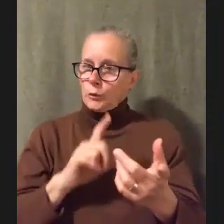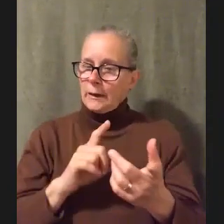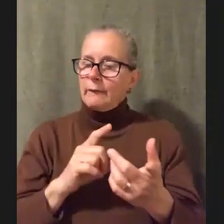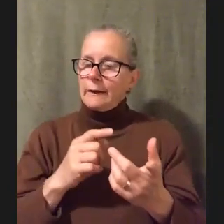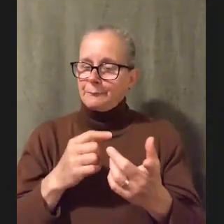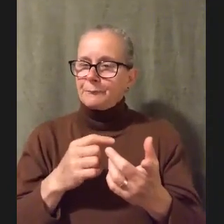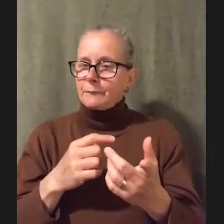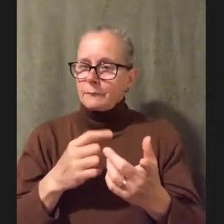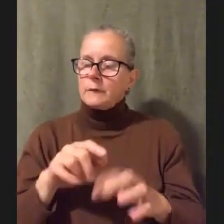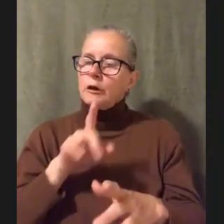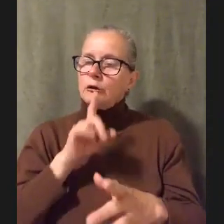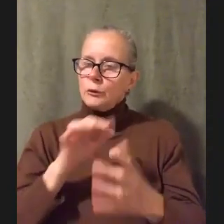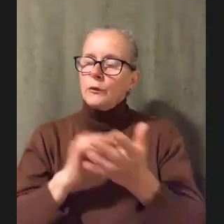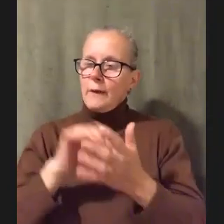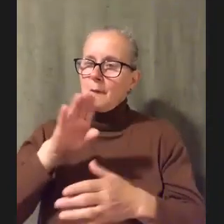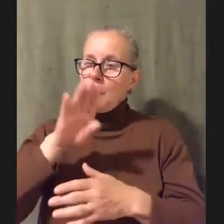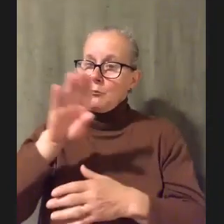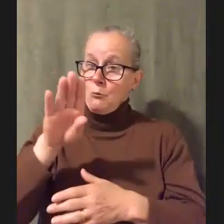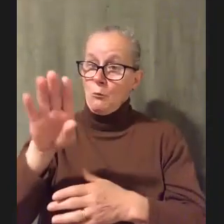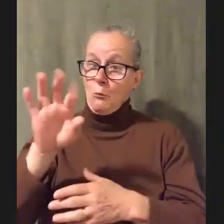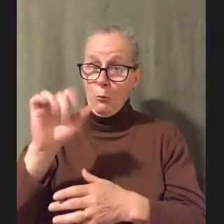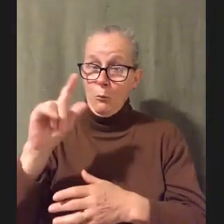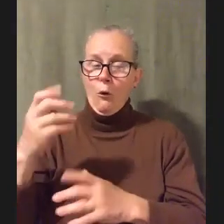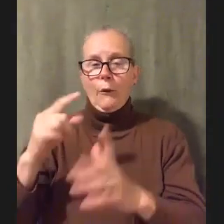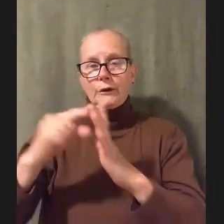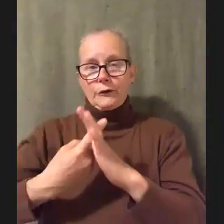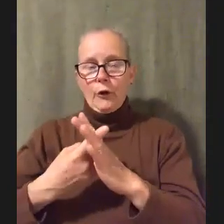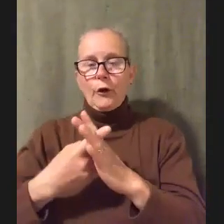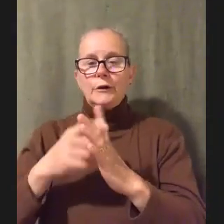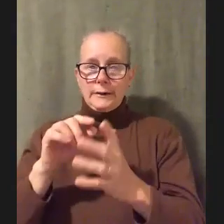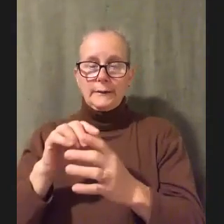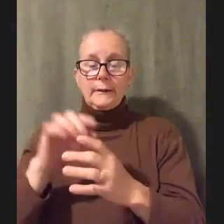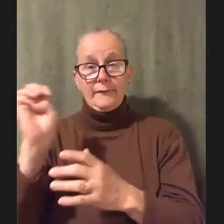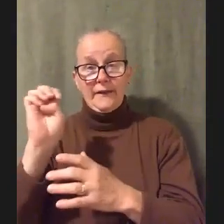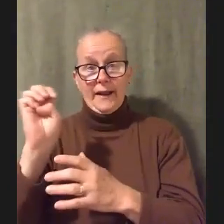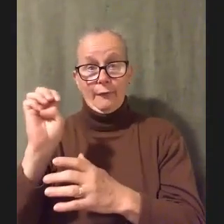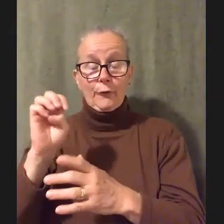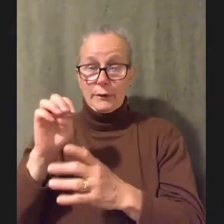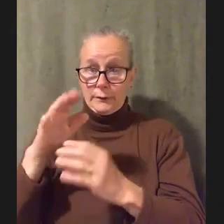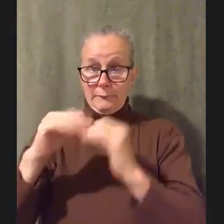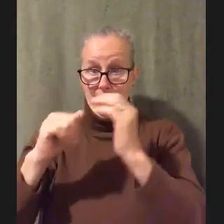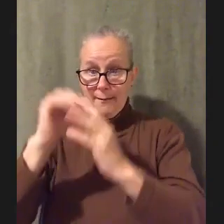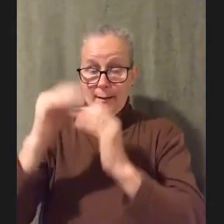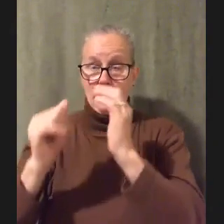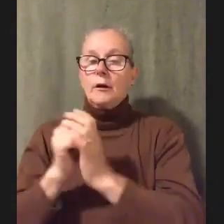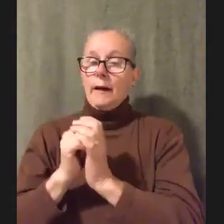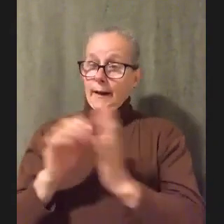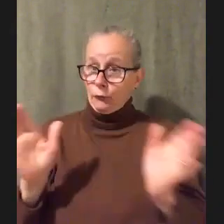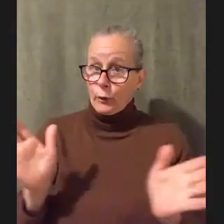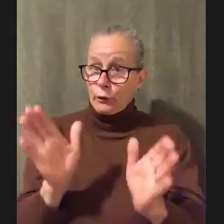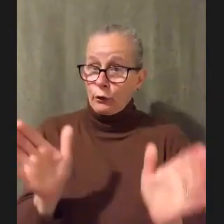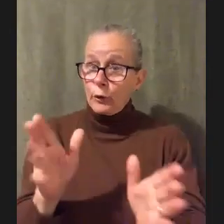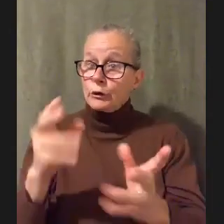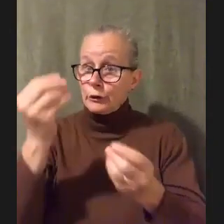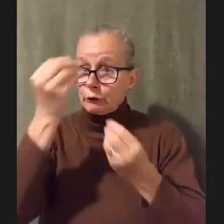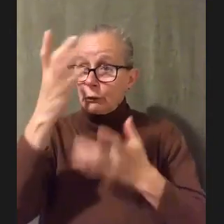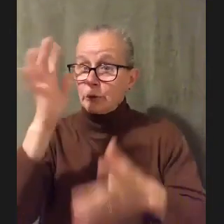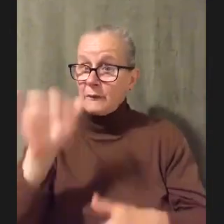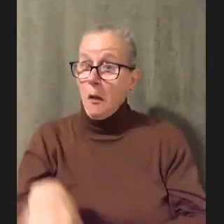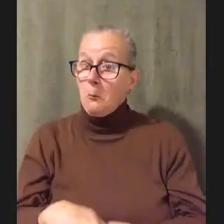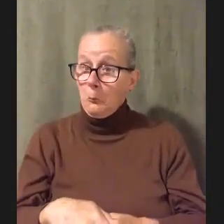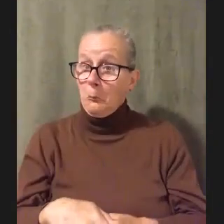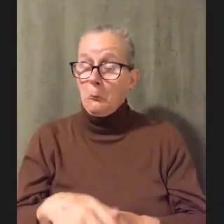it's true that Boeing has started up operations at the Everett plant. Again, we're very pleased with that. They've put in